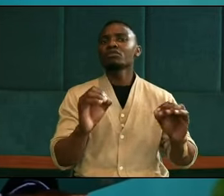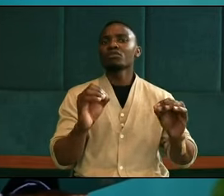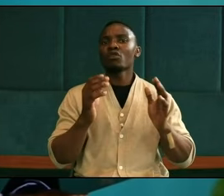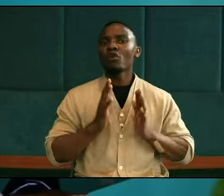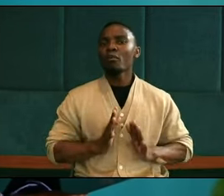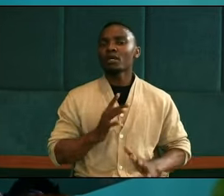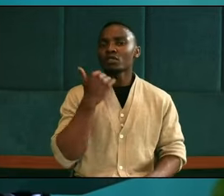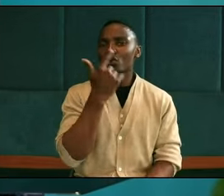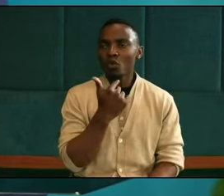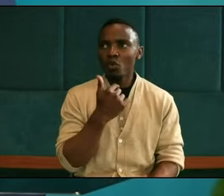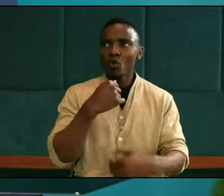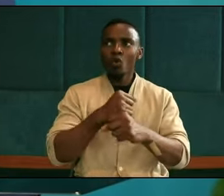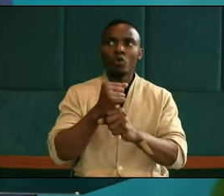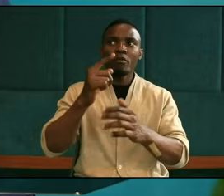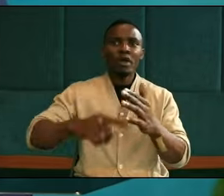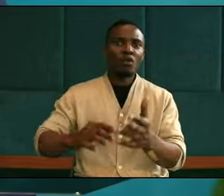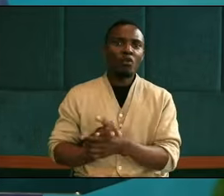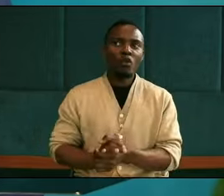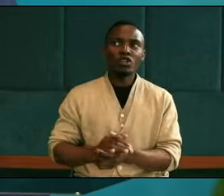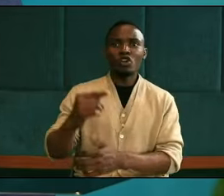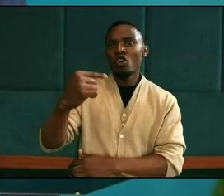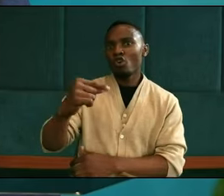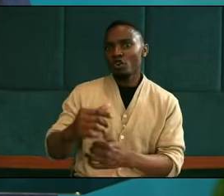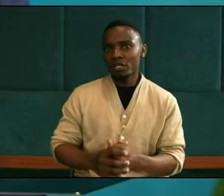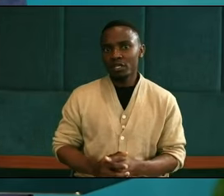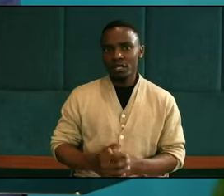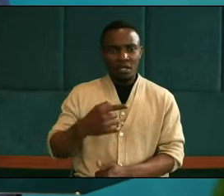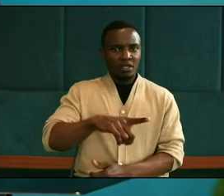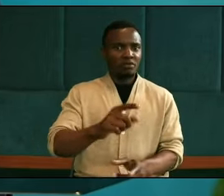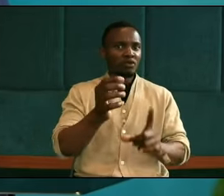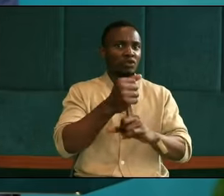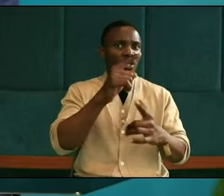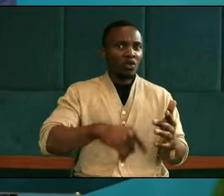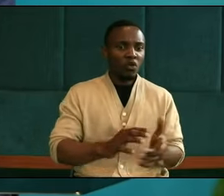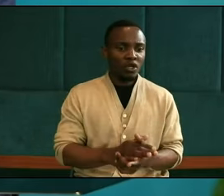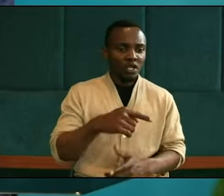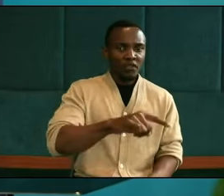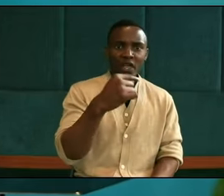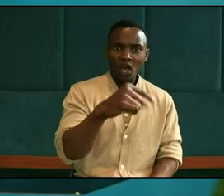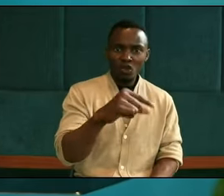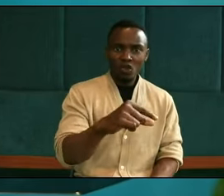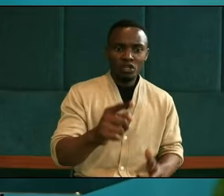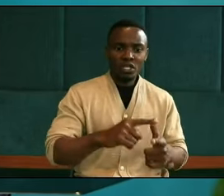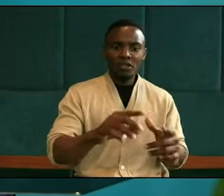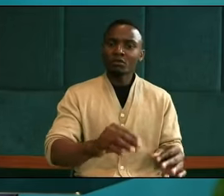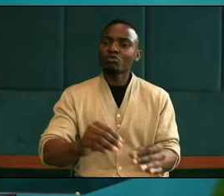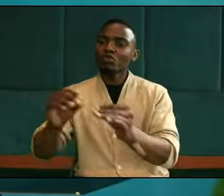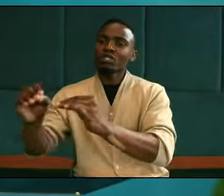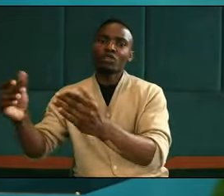Israel. They would take their plowshares to be beaten for them by the